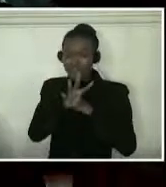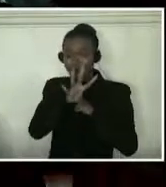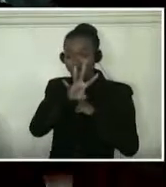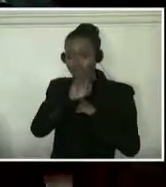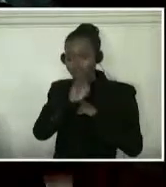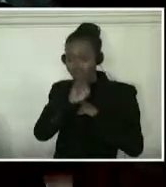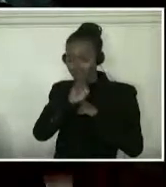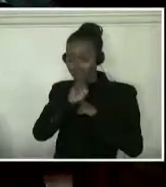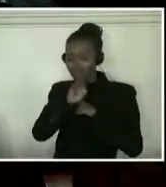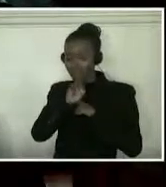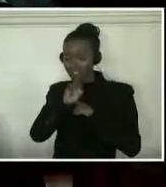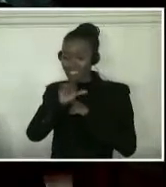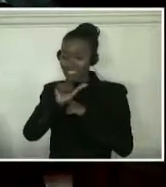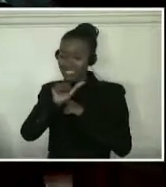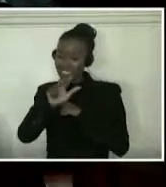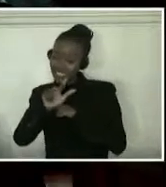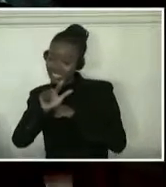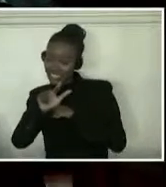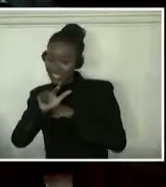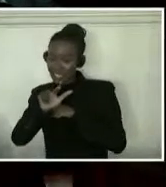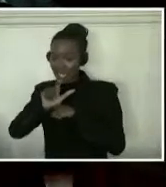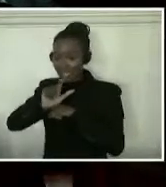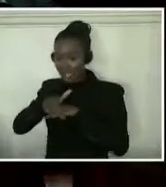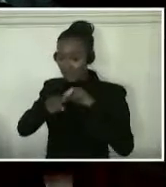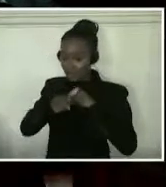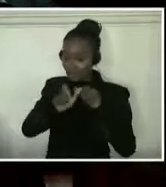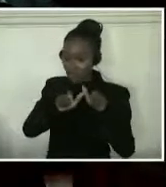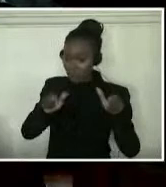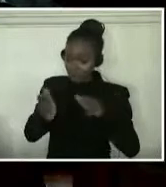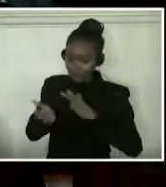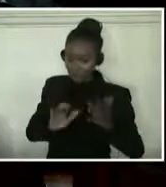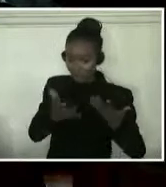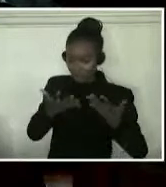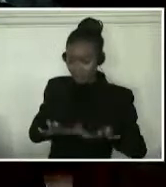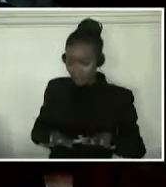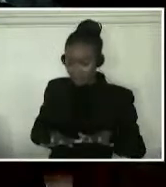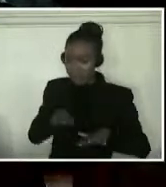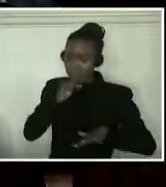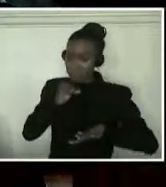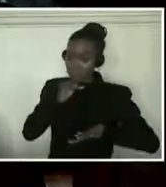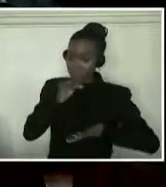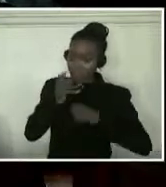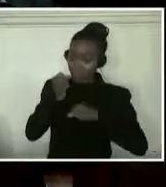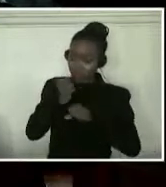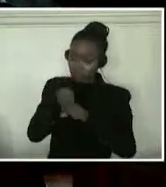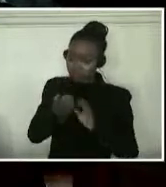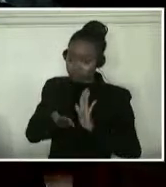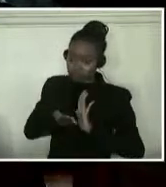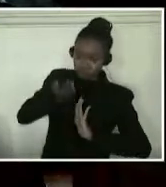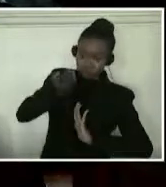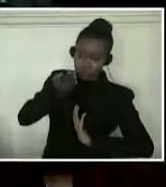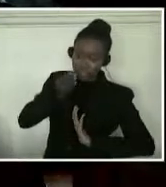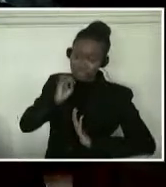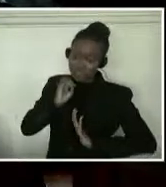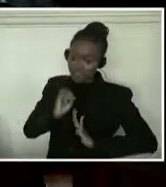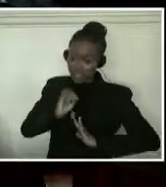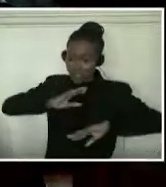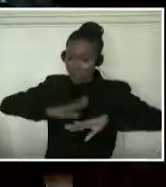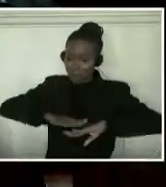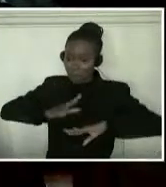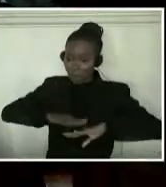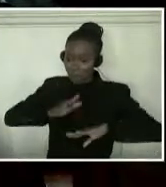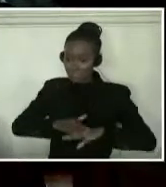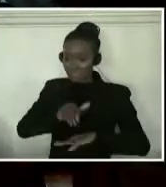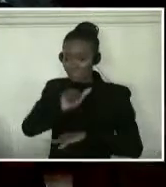to tp this puts the figure at just over six thousand in three years that is more than six